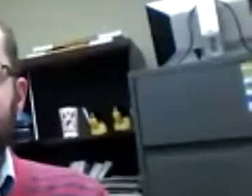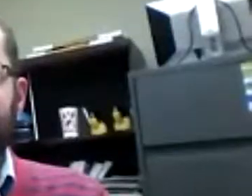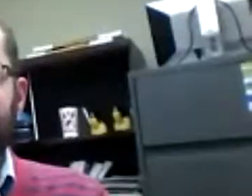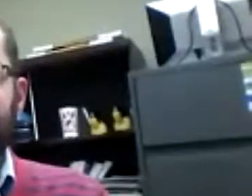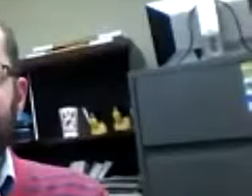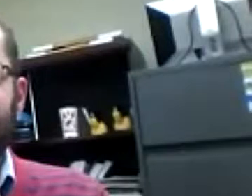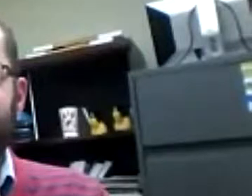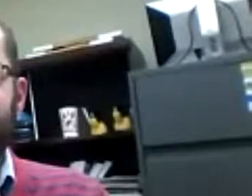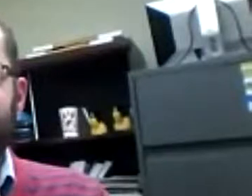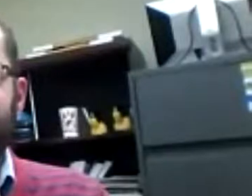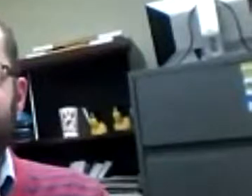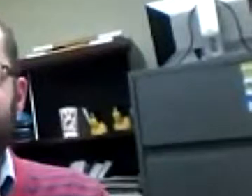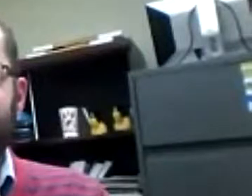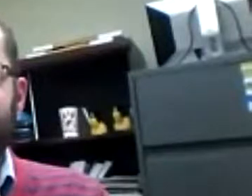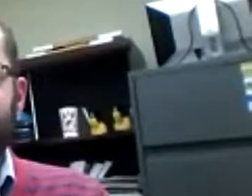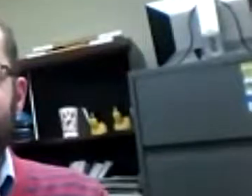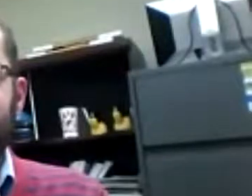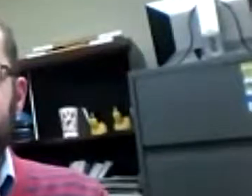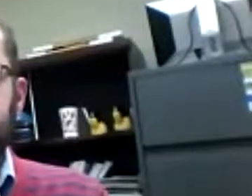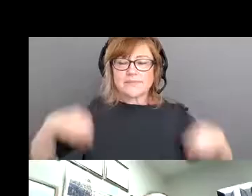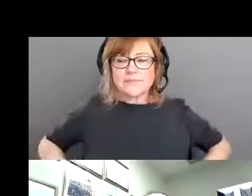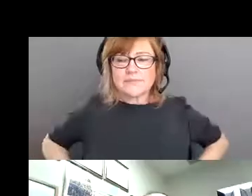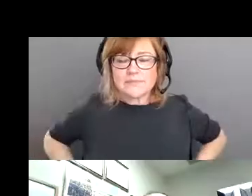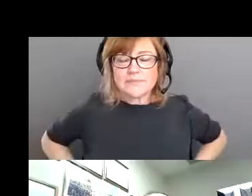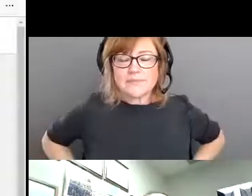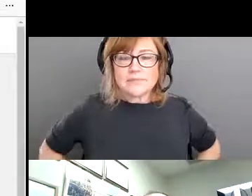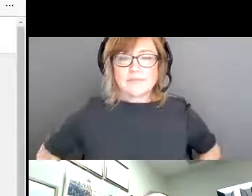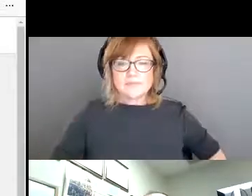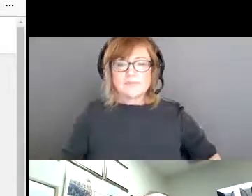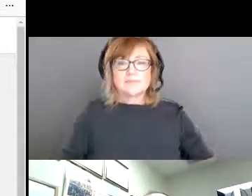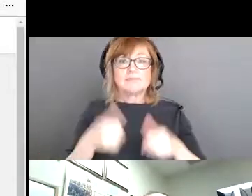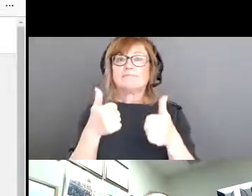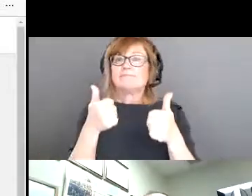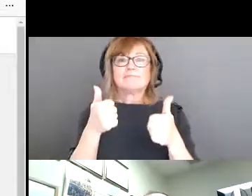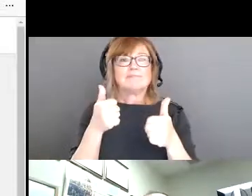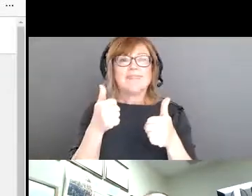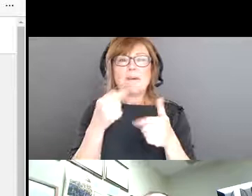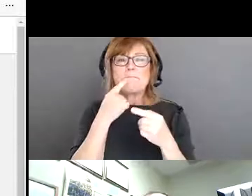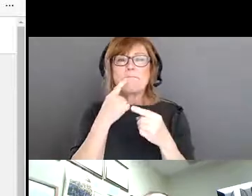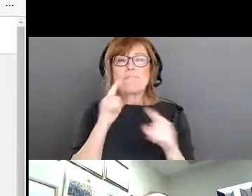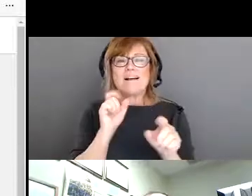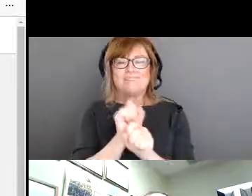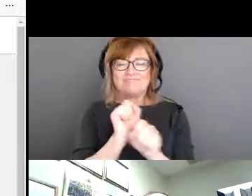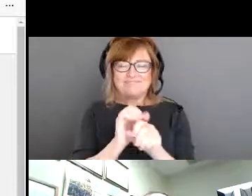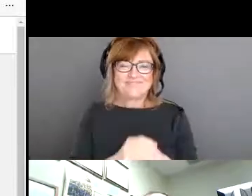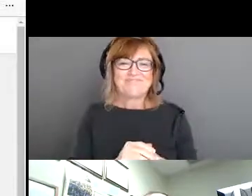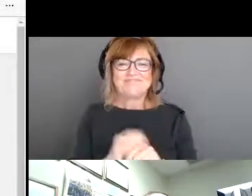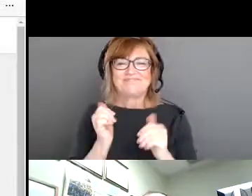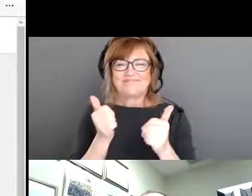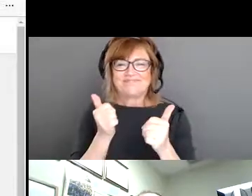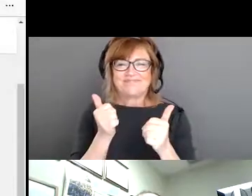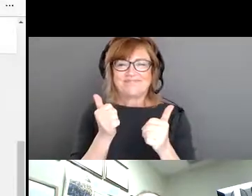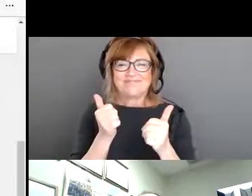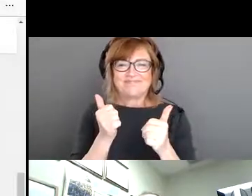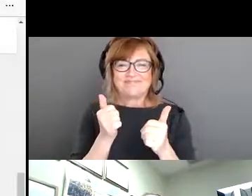seem to. So great. It's working, Dr. Yaffe. It's working, she